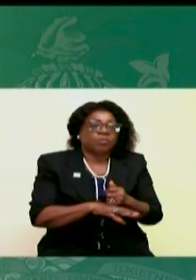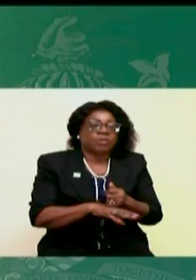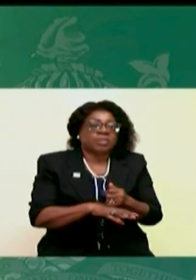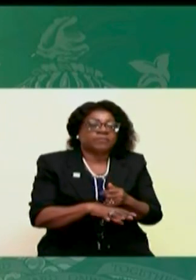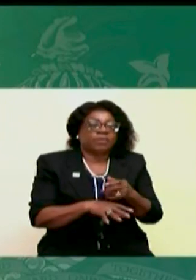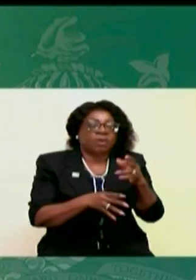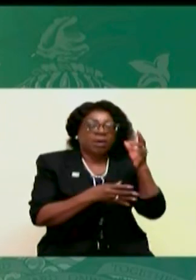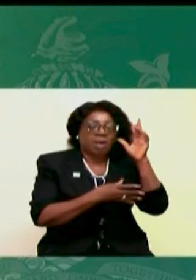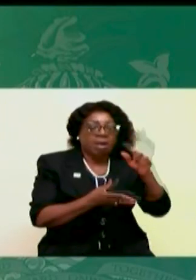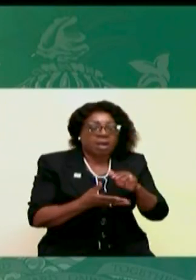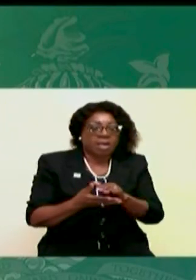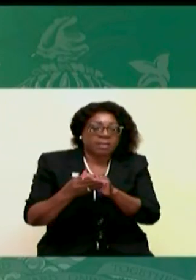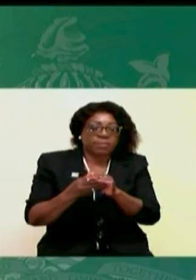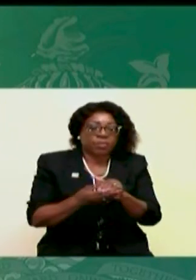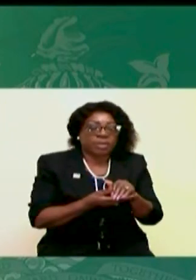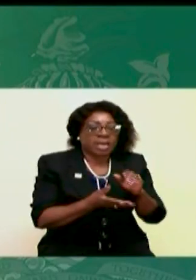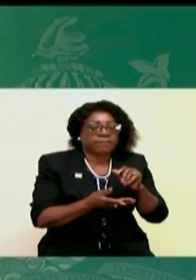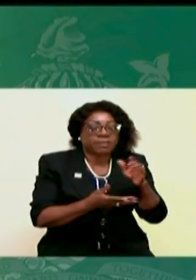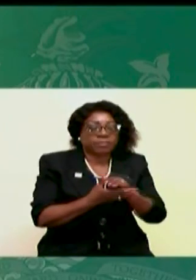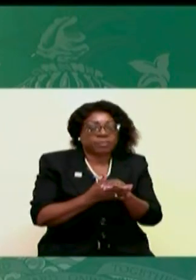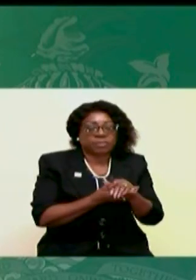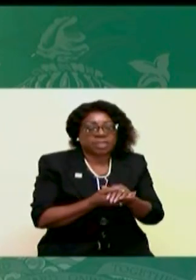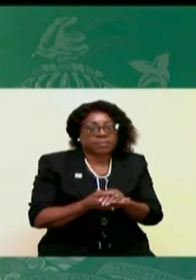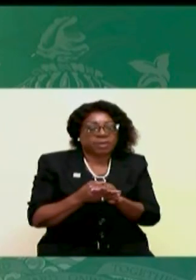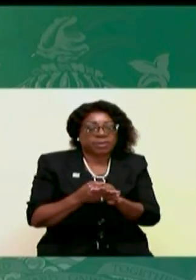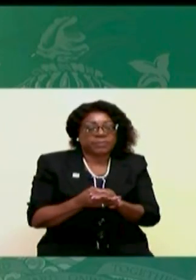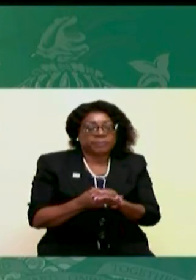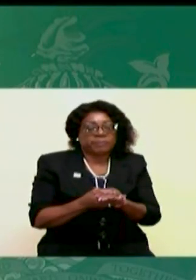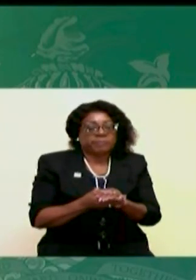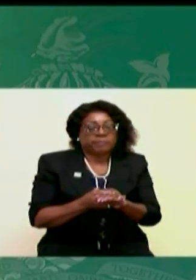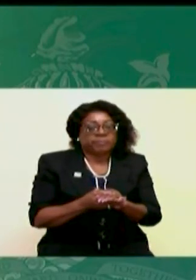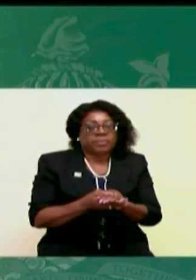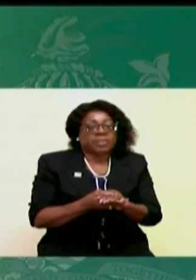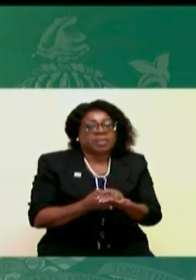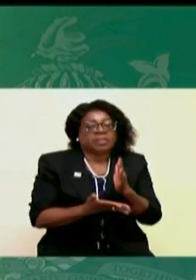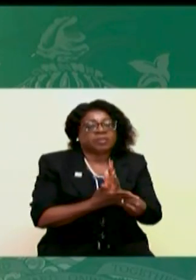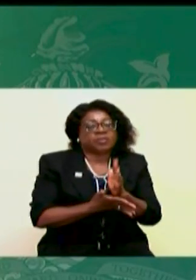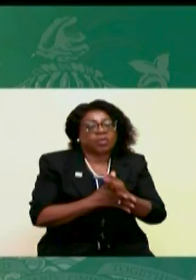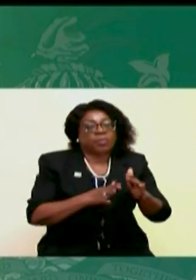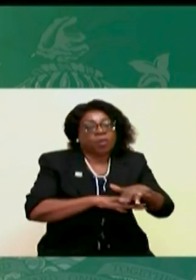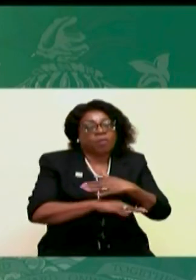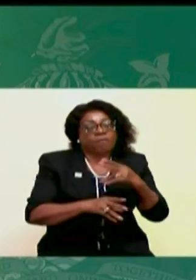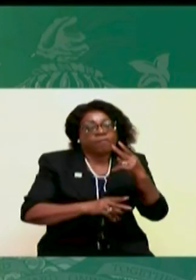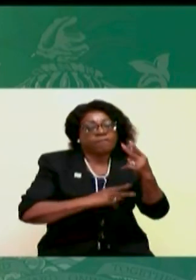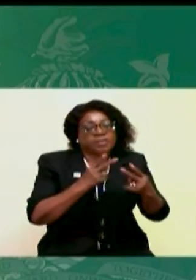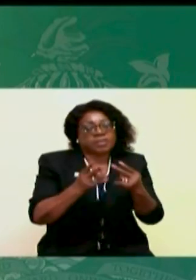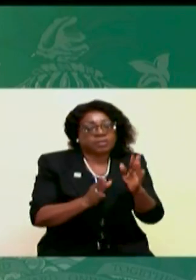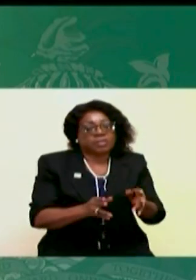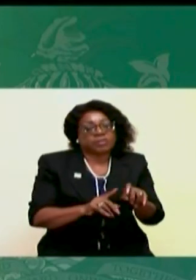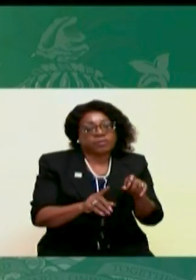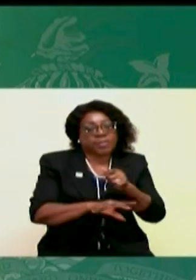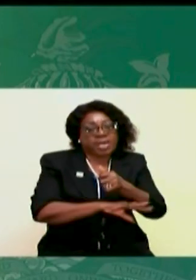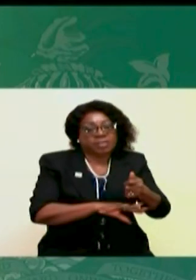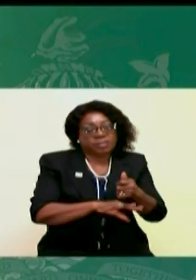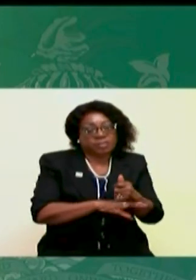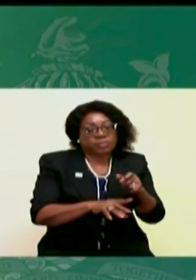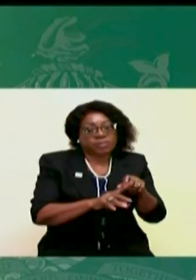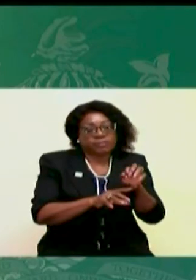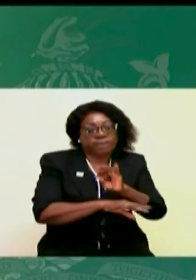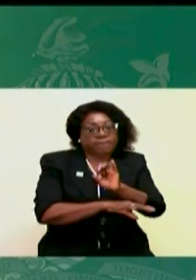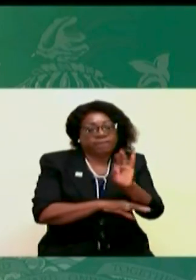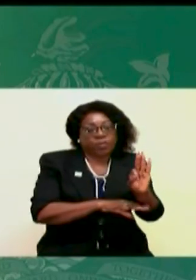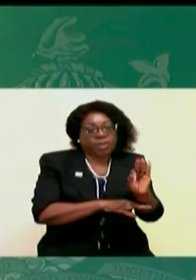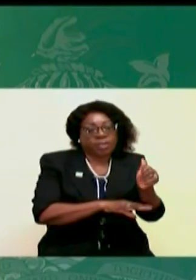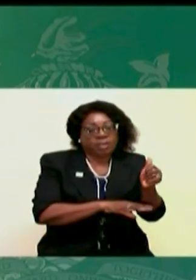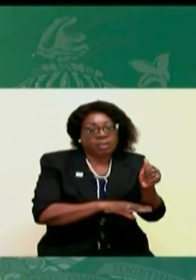honeymoons. The majority of U.S. stopover visitors to Andras were from Florida and New York, and the